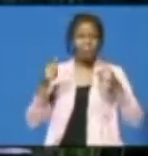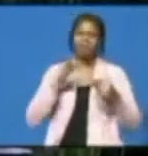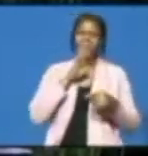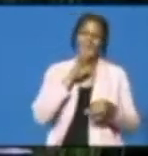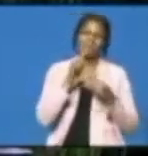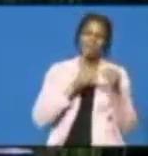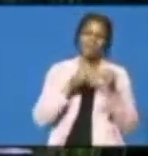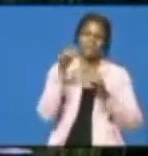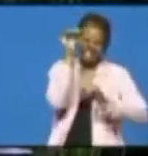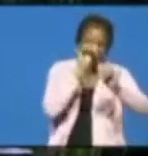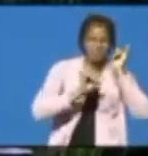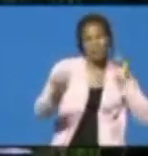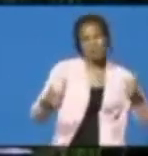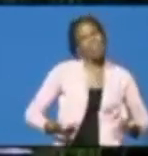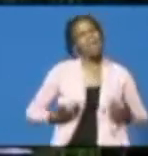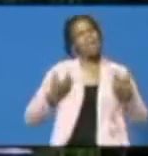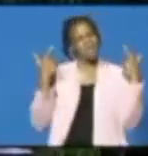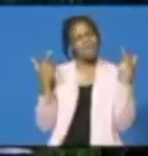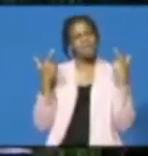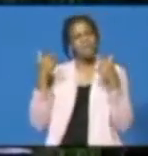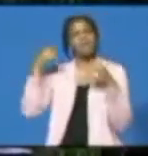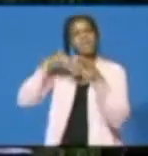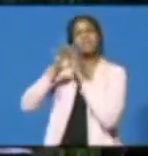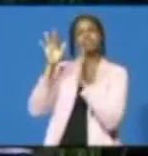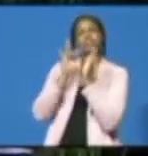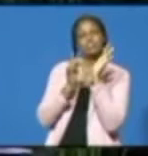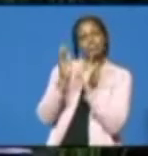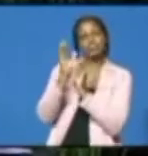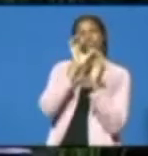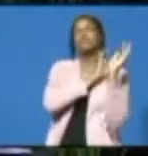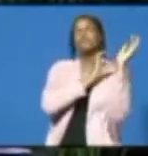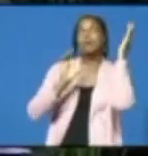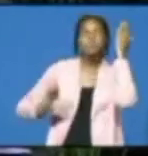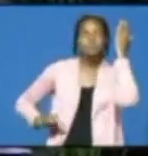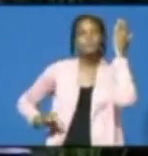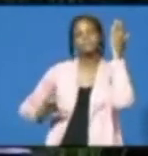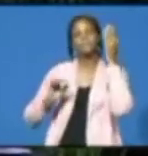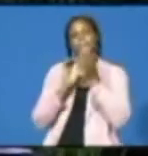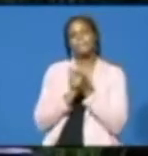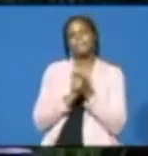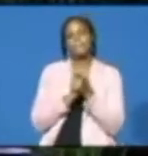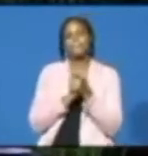about eternal life in Jesus Christ.